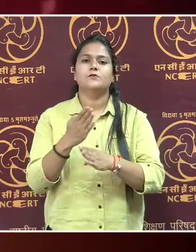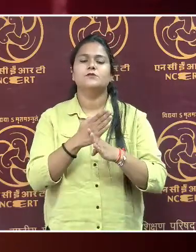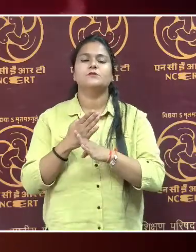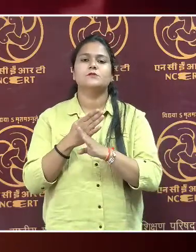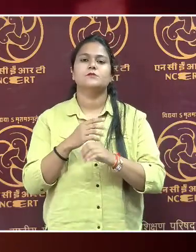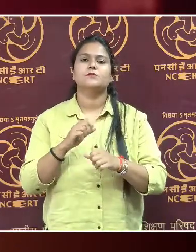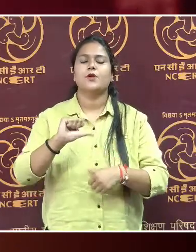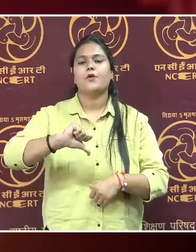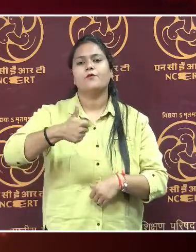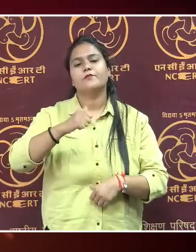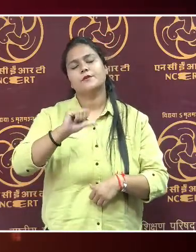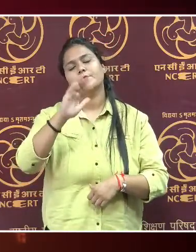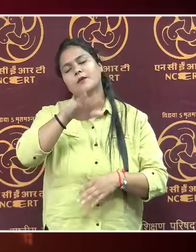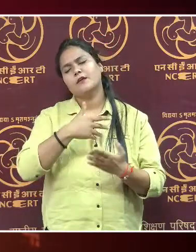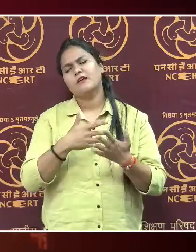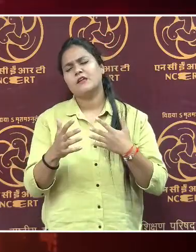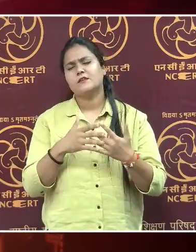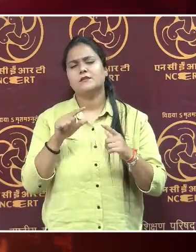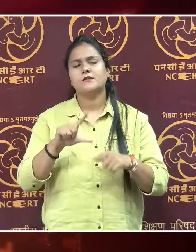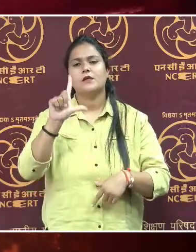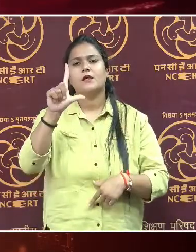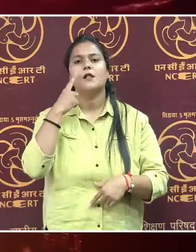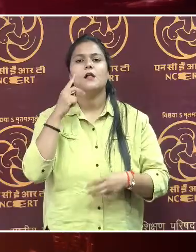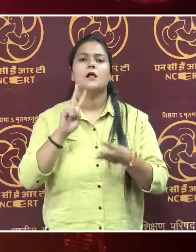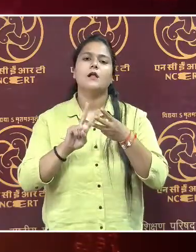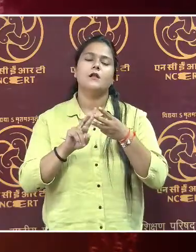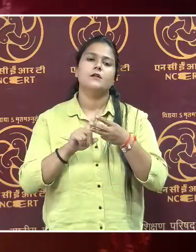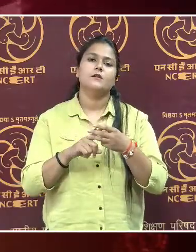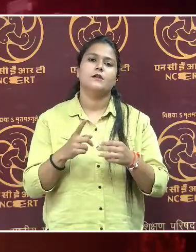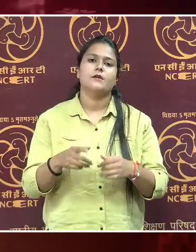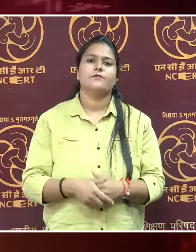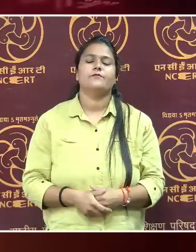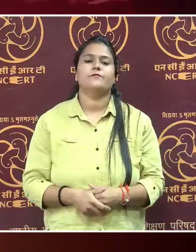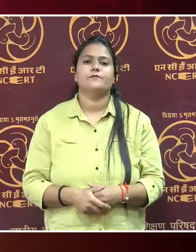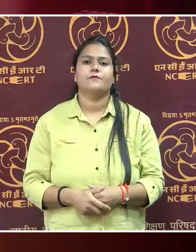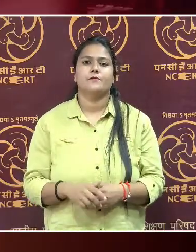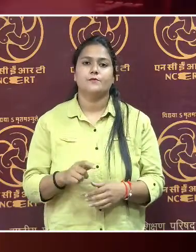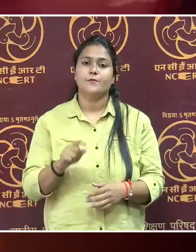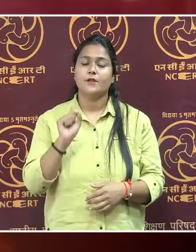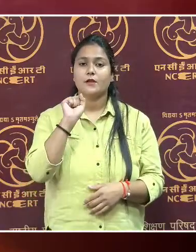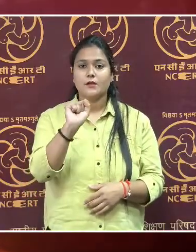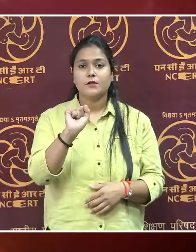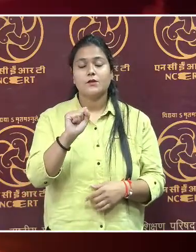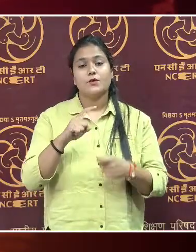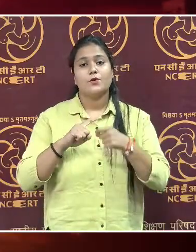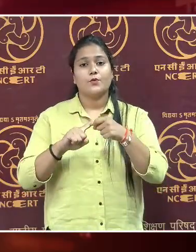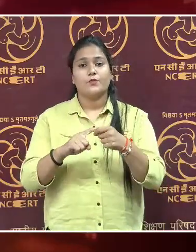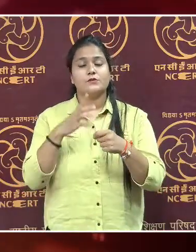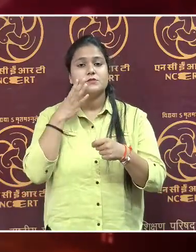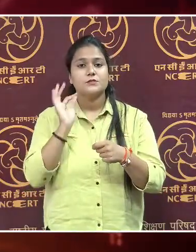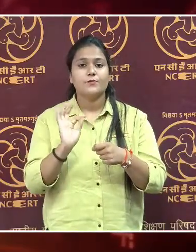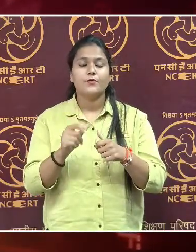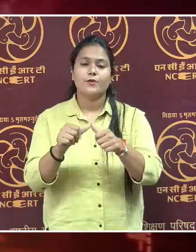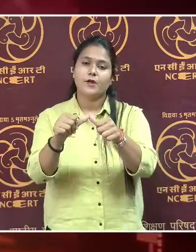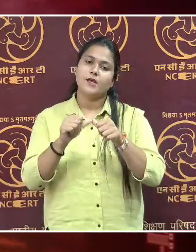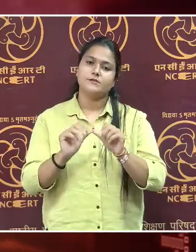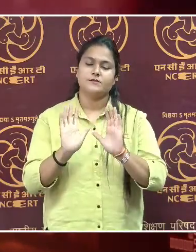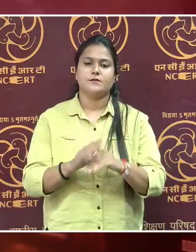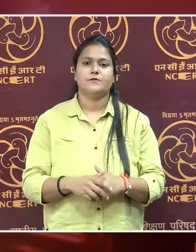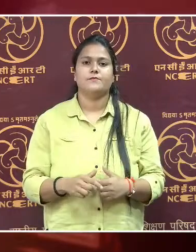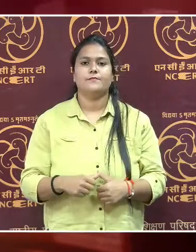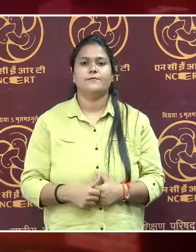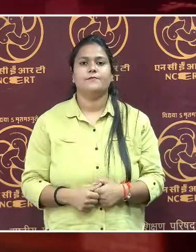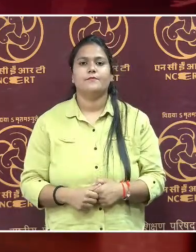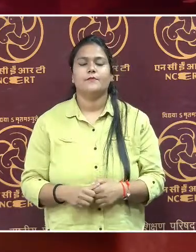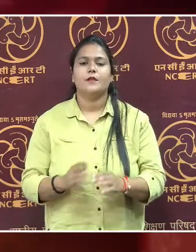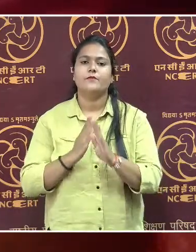and experiences. If there is anything in the live chat box, and please do not mark your attendance, ask relevant question. So, ma'am, if you direct this question to me, I can